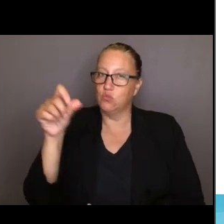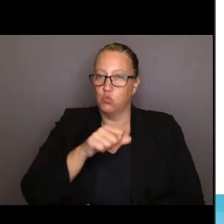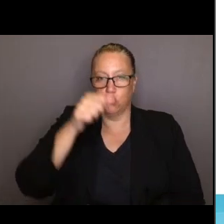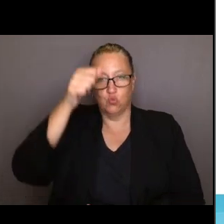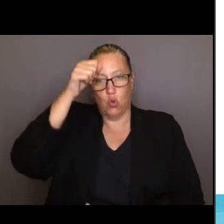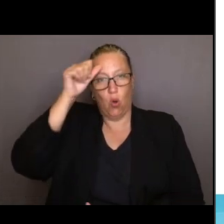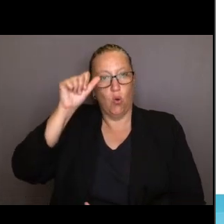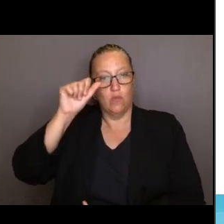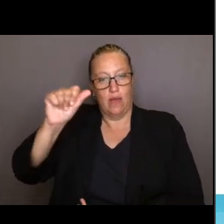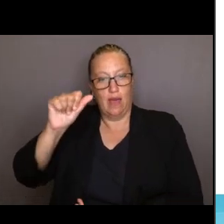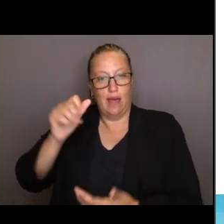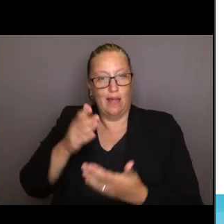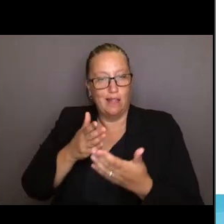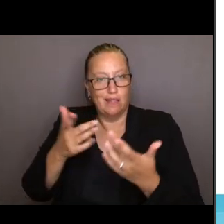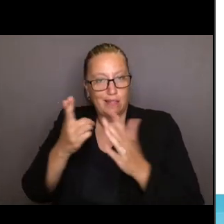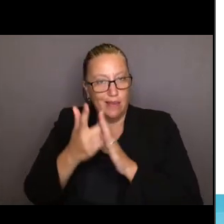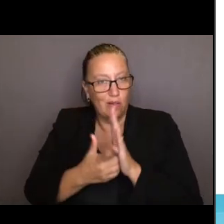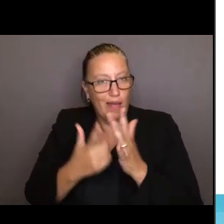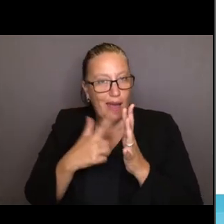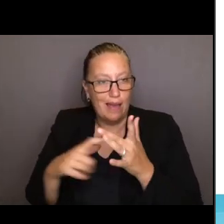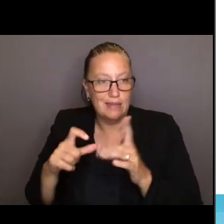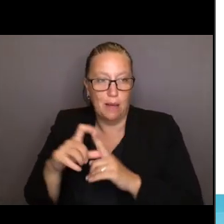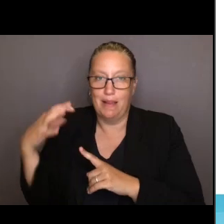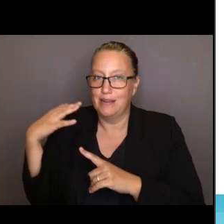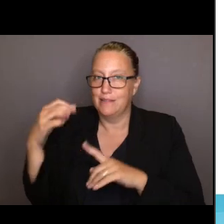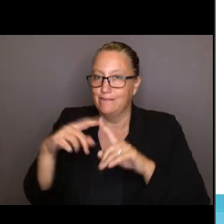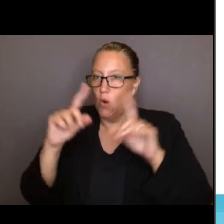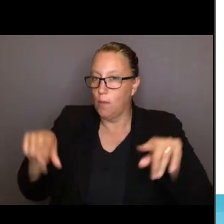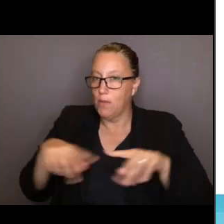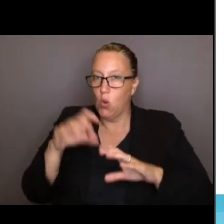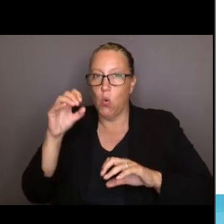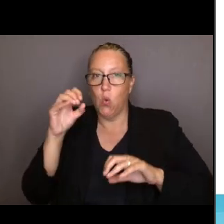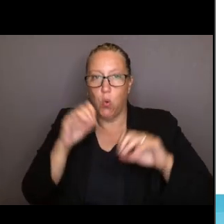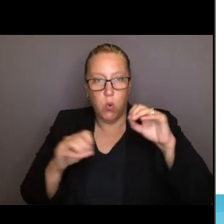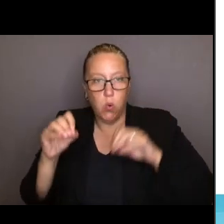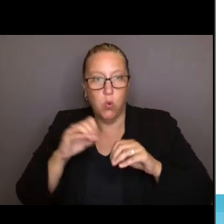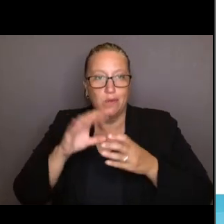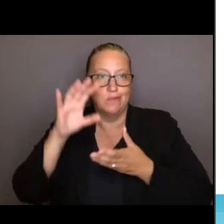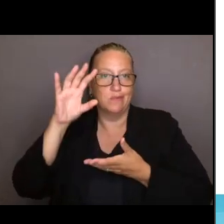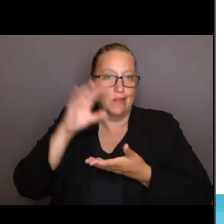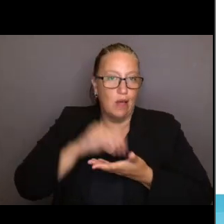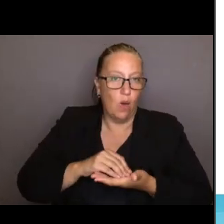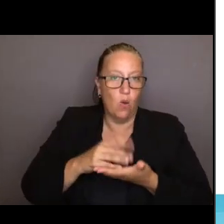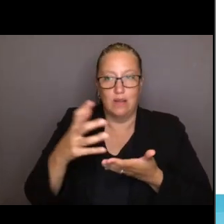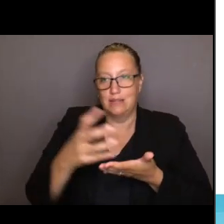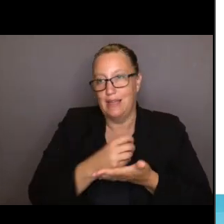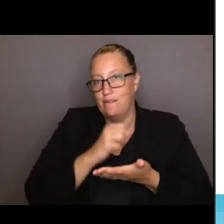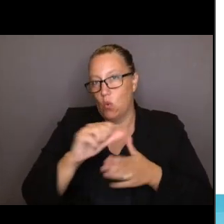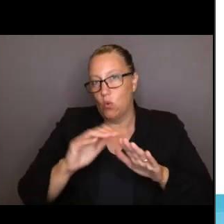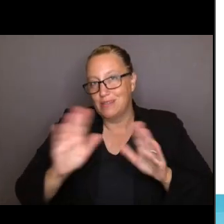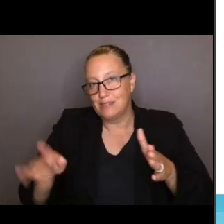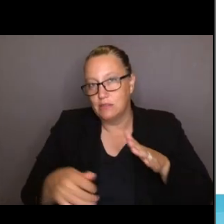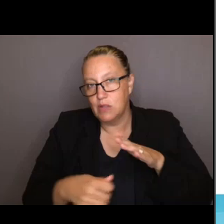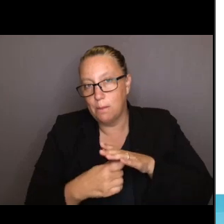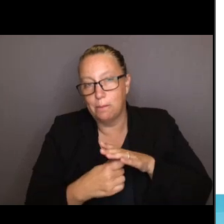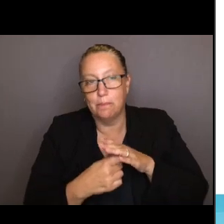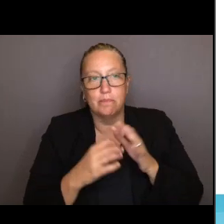aid application form, Google it, download it, save it to your desktop, comes in handy. And then is the contact details